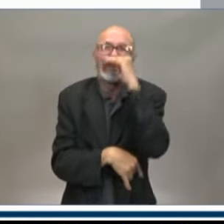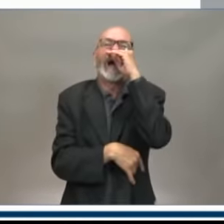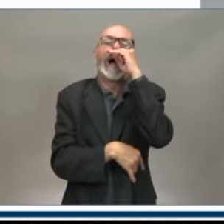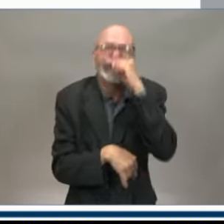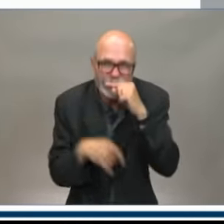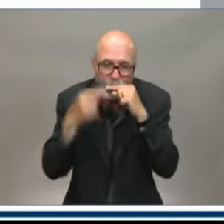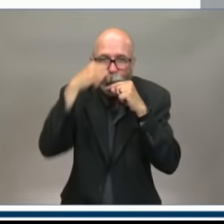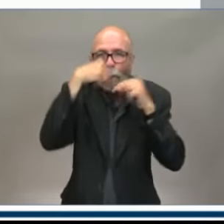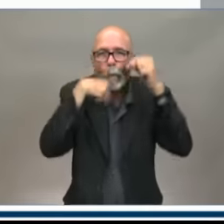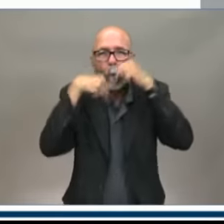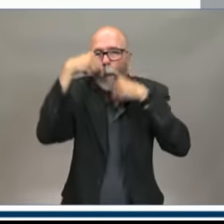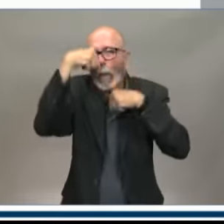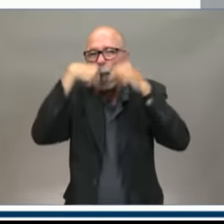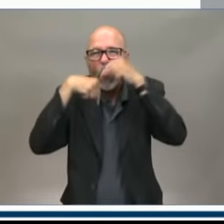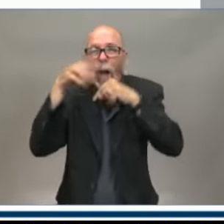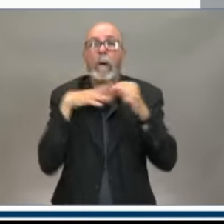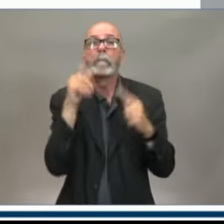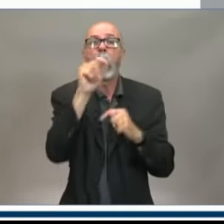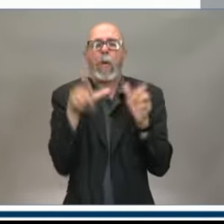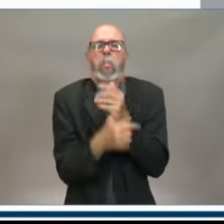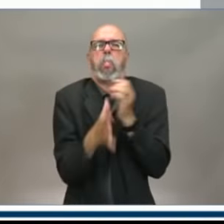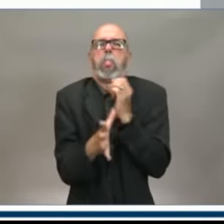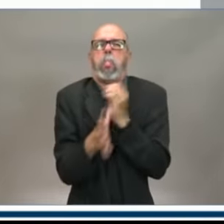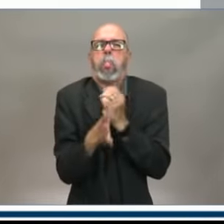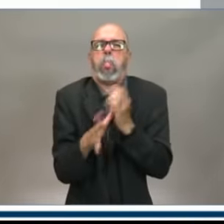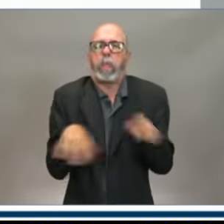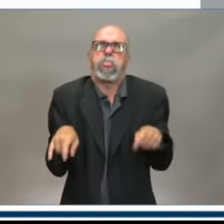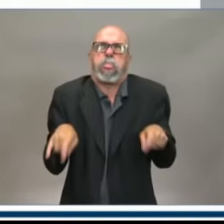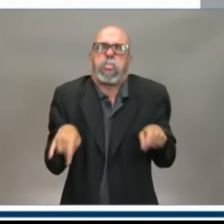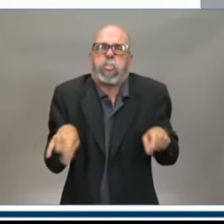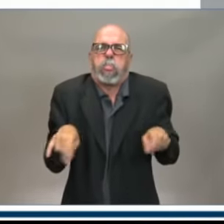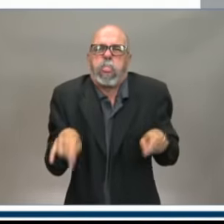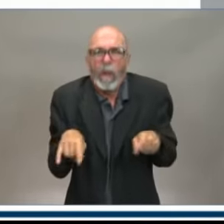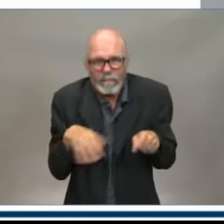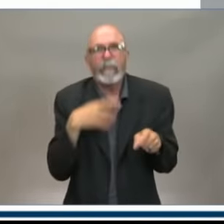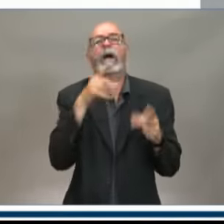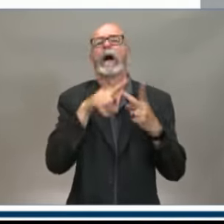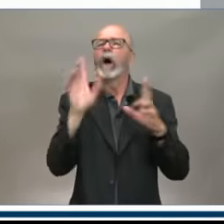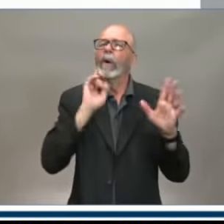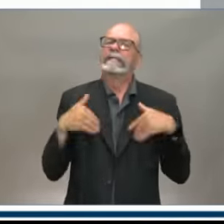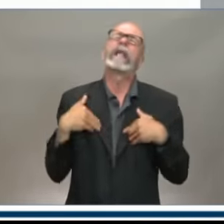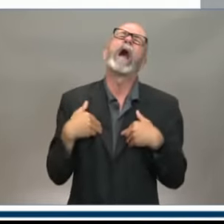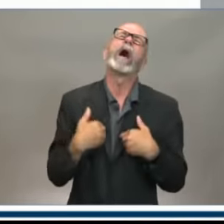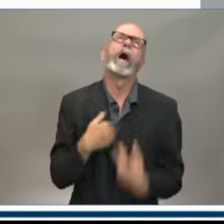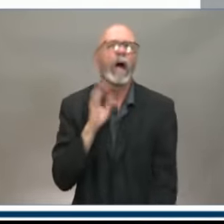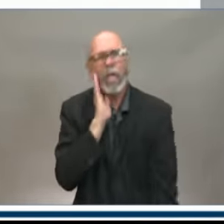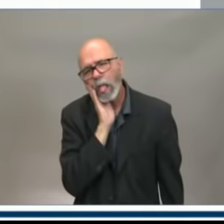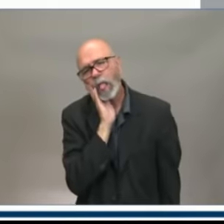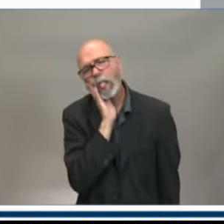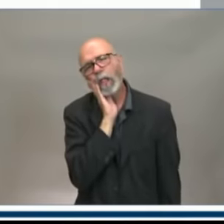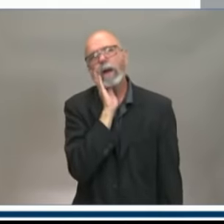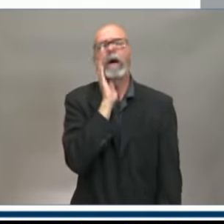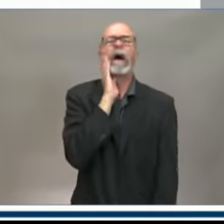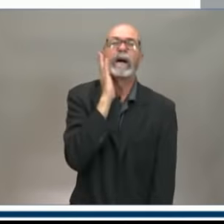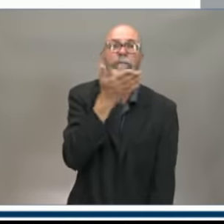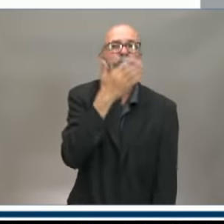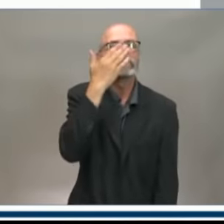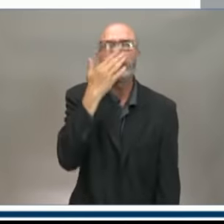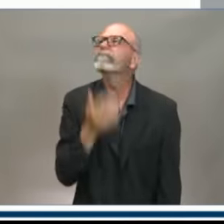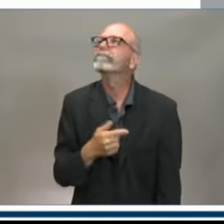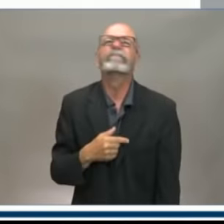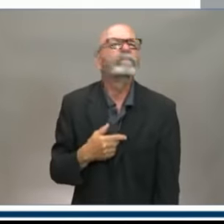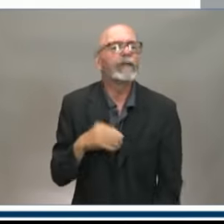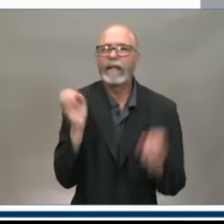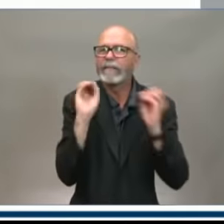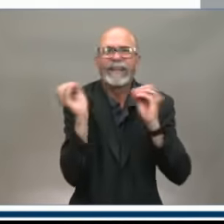having diarrhea, unusually tired, unusual fatigue, a loss of sense of smell or taste, and red,